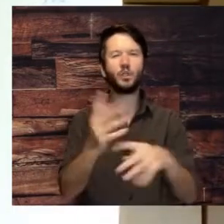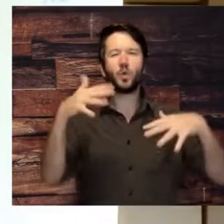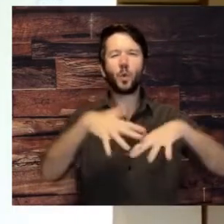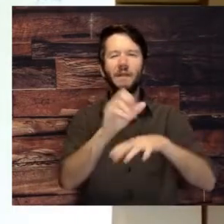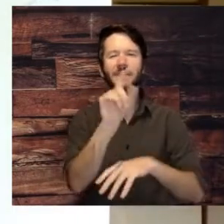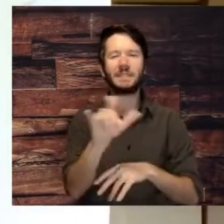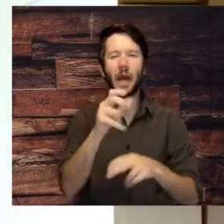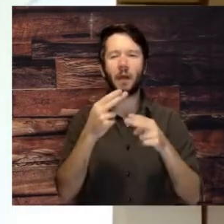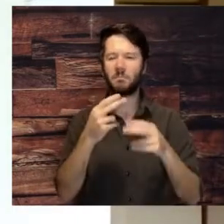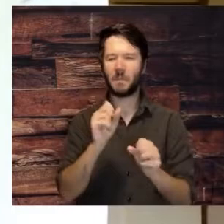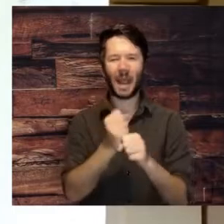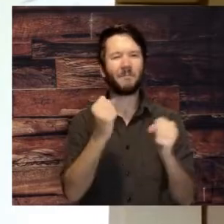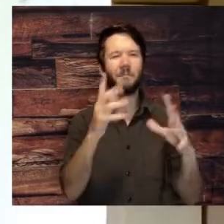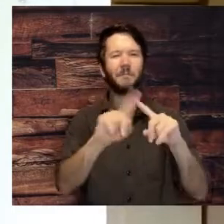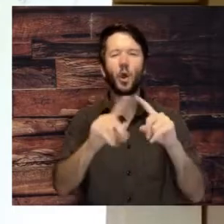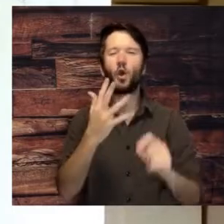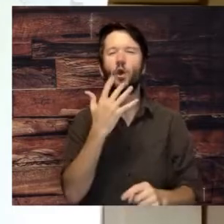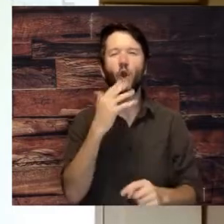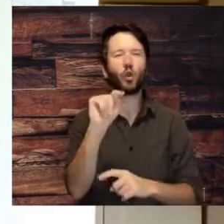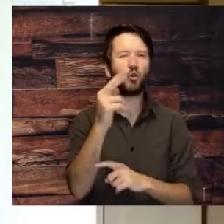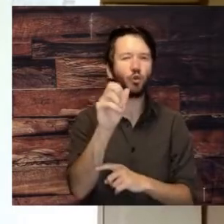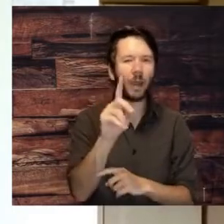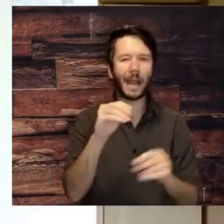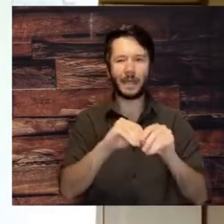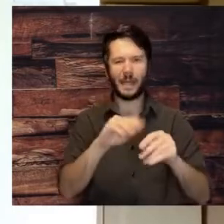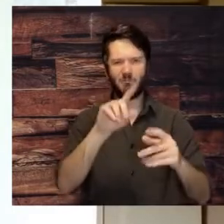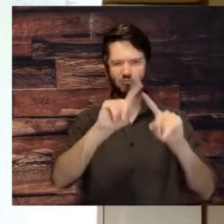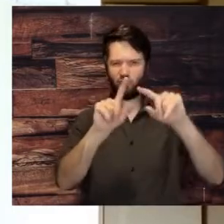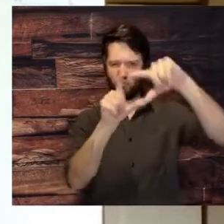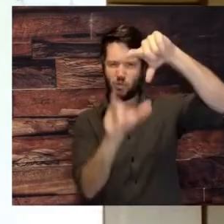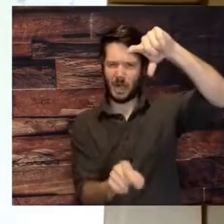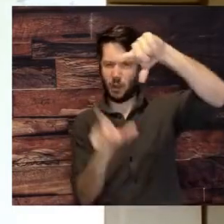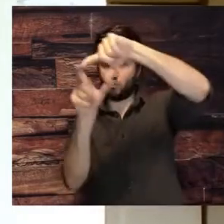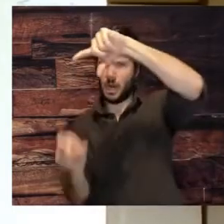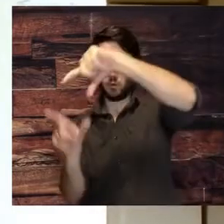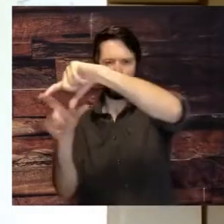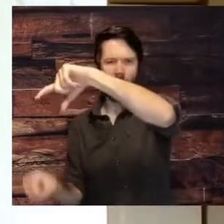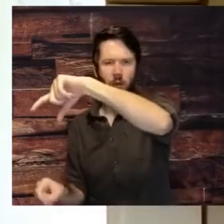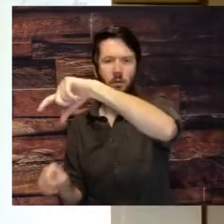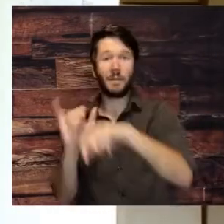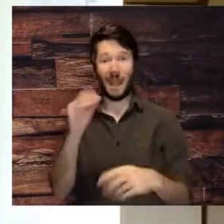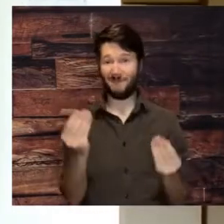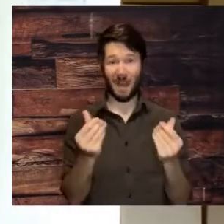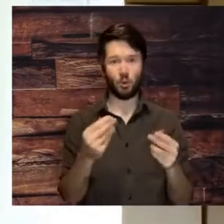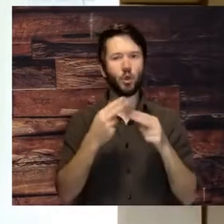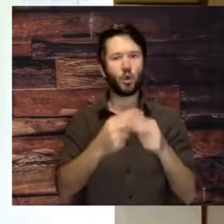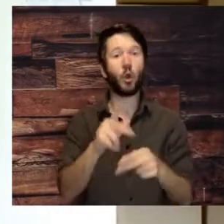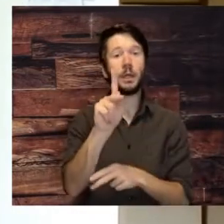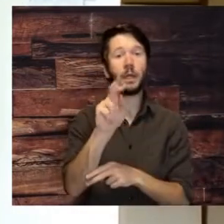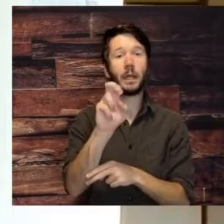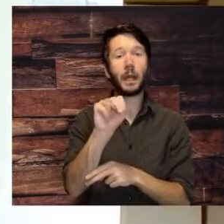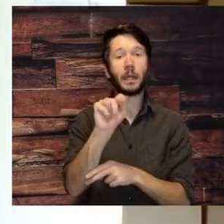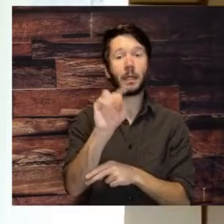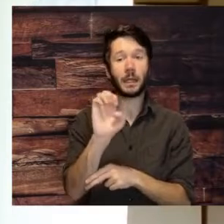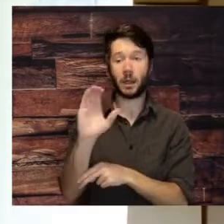weaving style made of numerous colors of thread in different rectangular patterns. This fabric is called